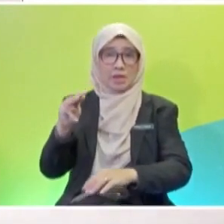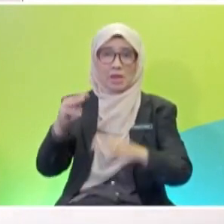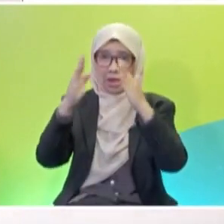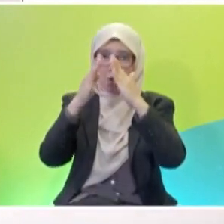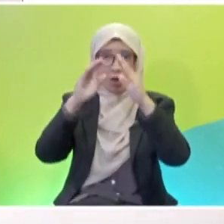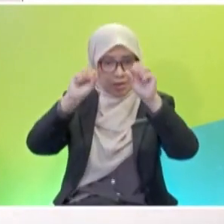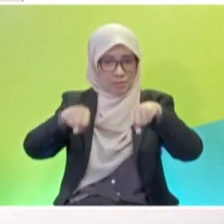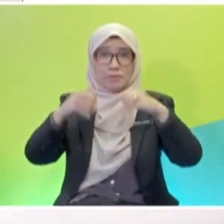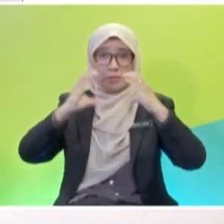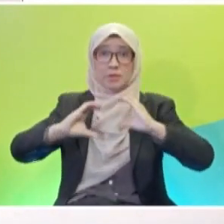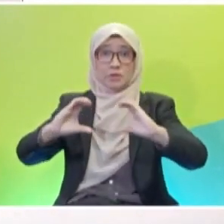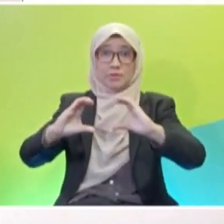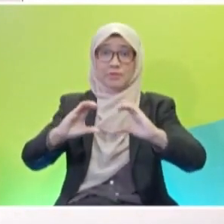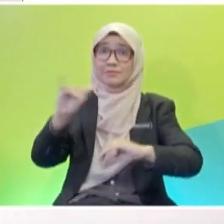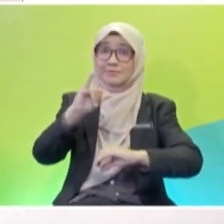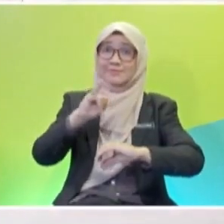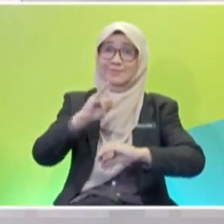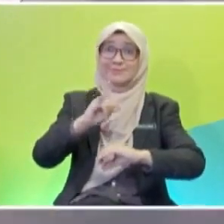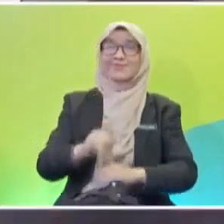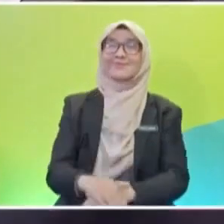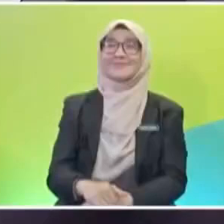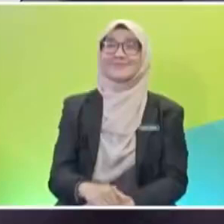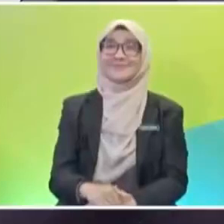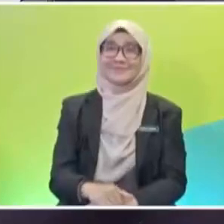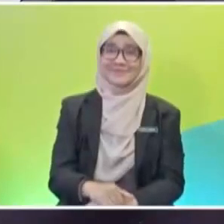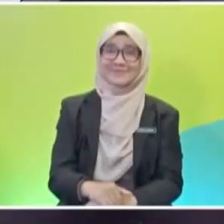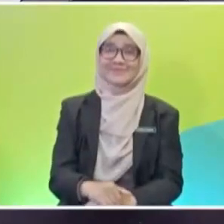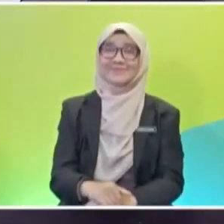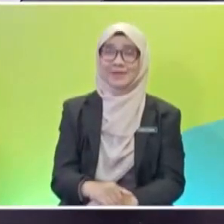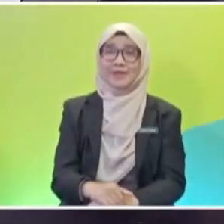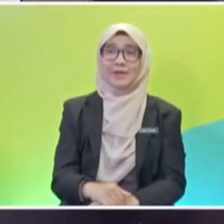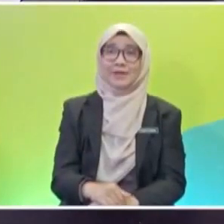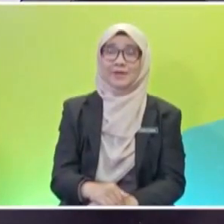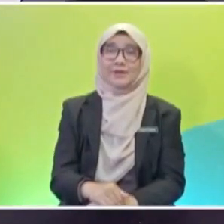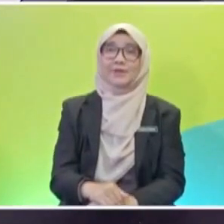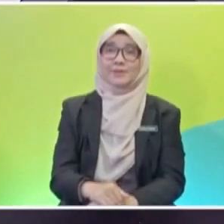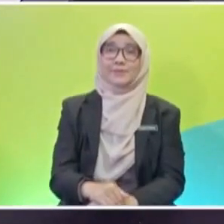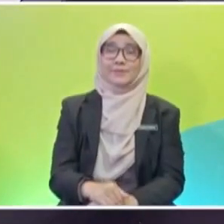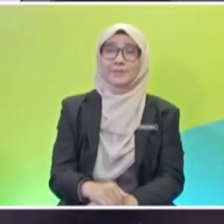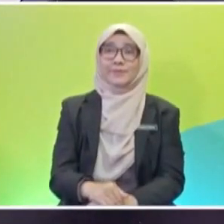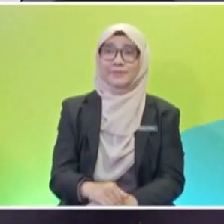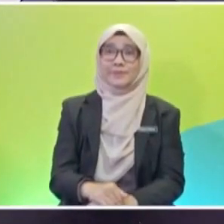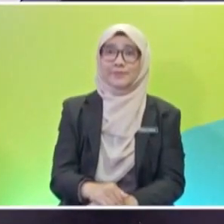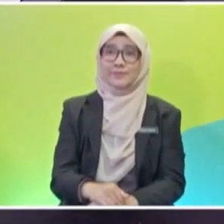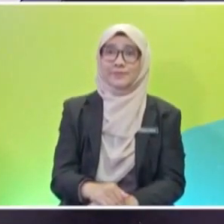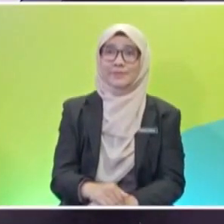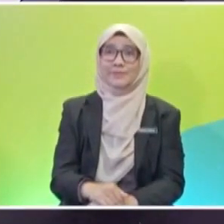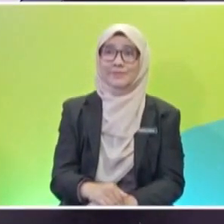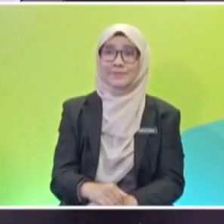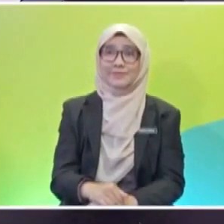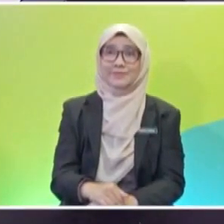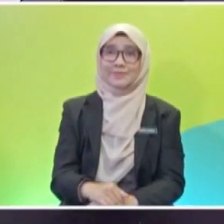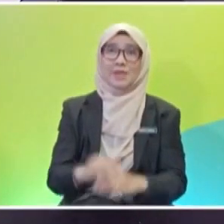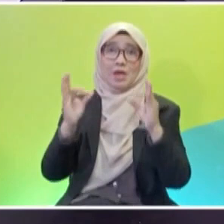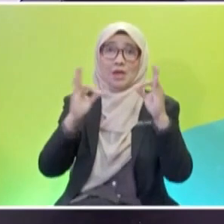You can try it also, Shafika, if you want. Okay, all right. Okay, it would be nice if you can have that tick tock, tick tock. Yes,